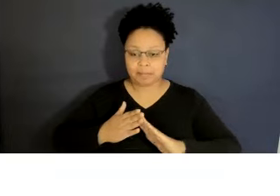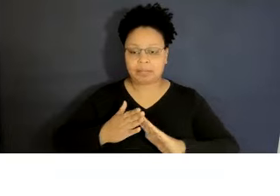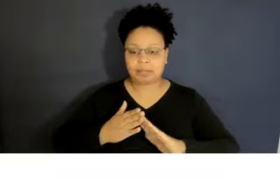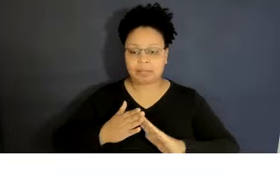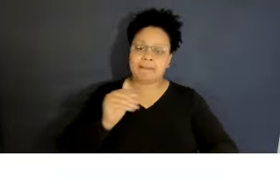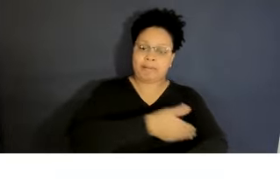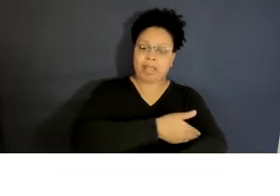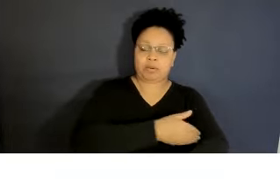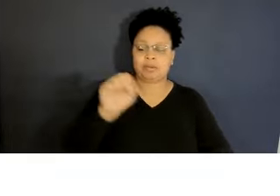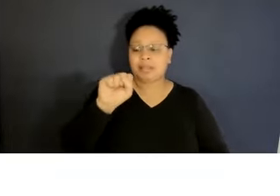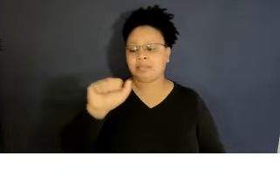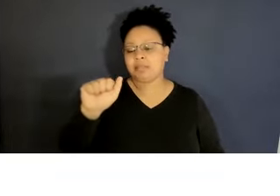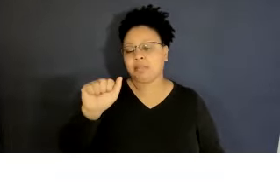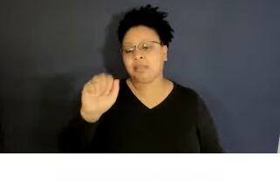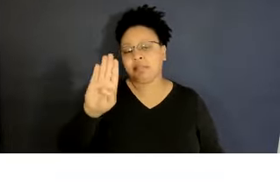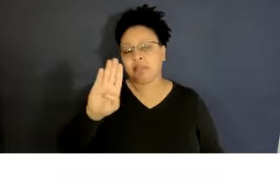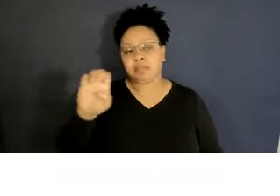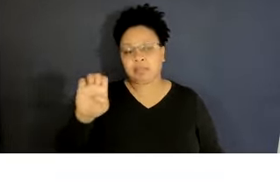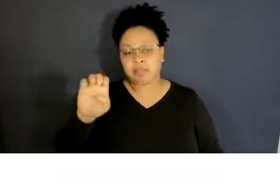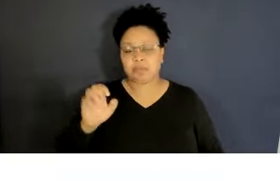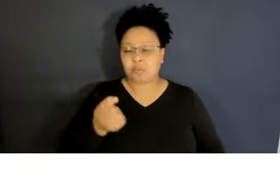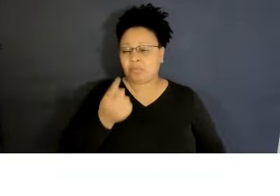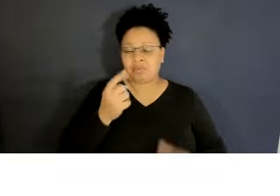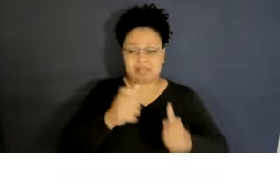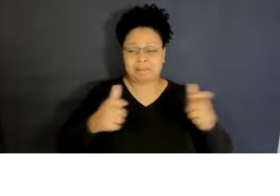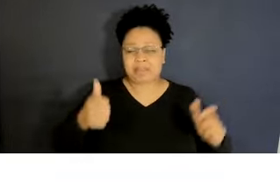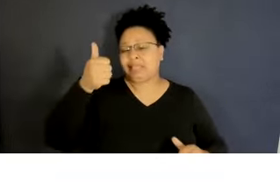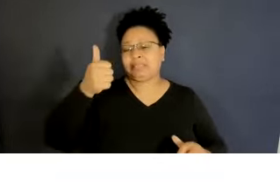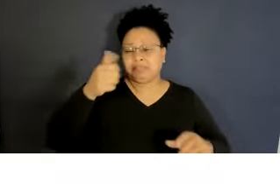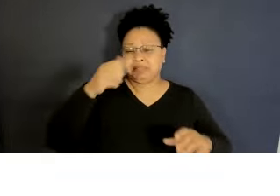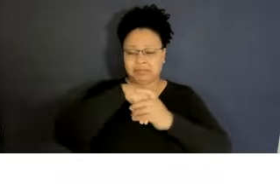largest nationwide self-advocacy groups in the United States.